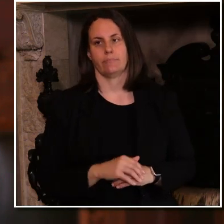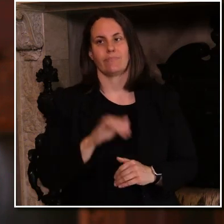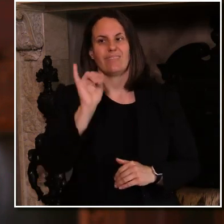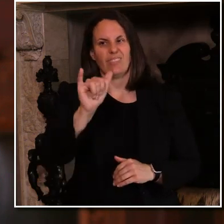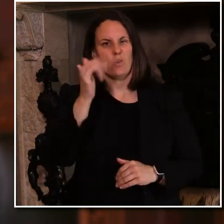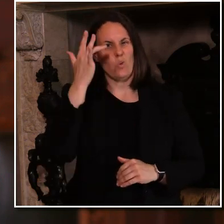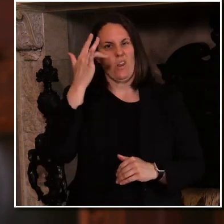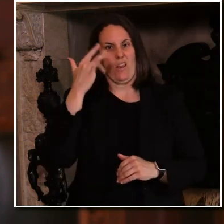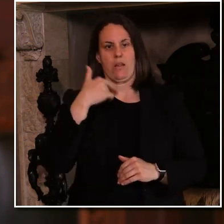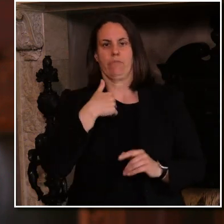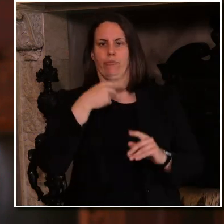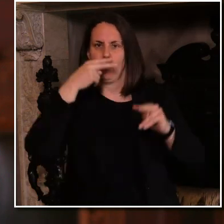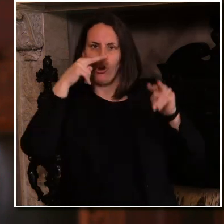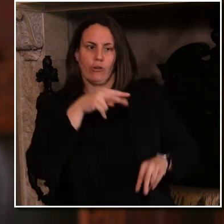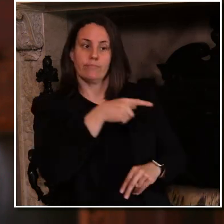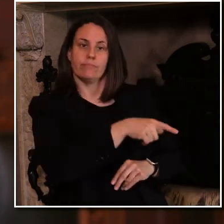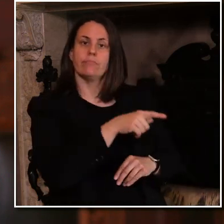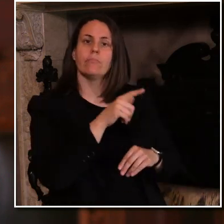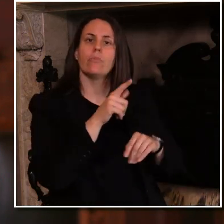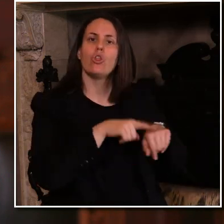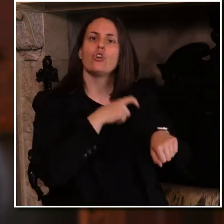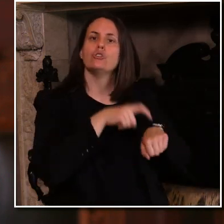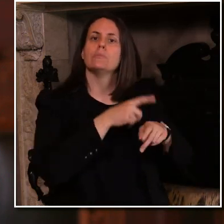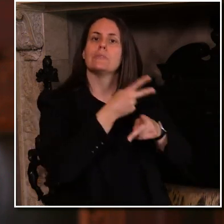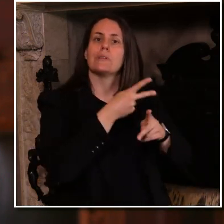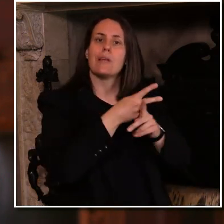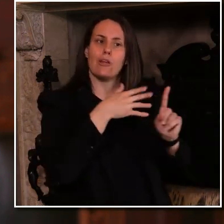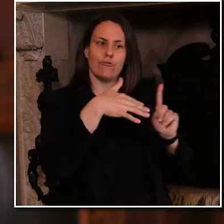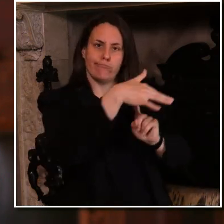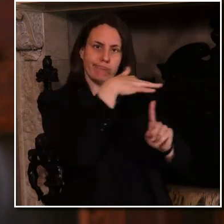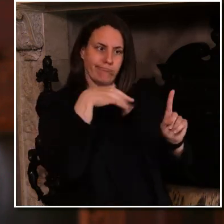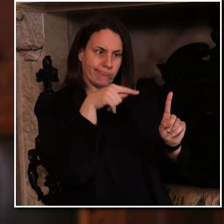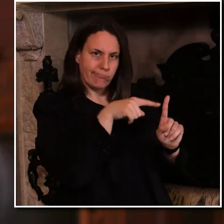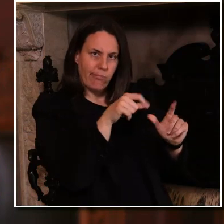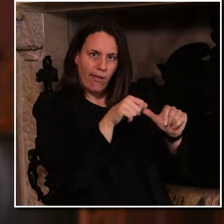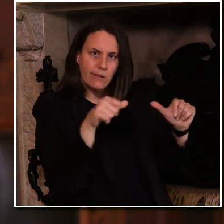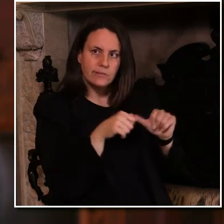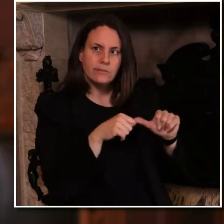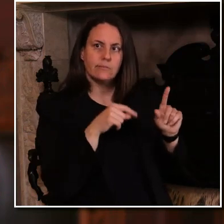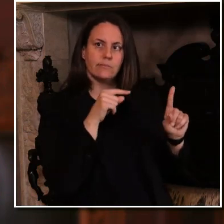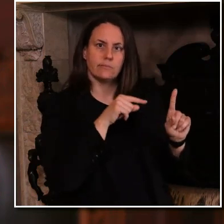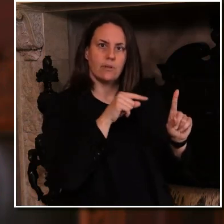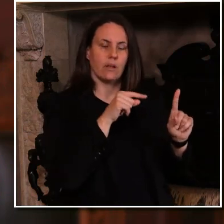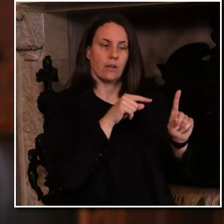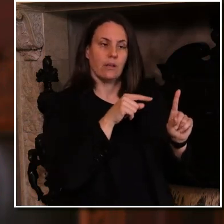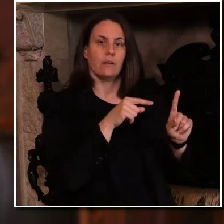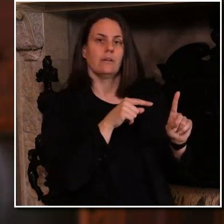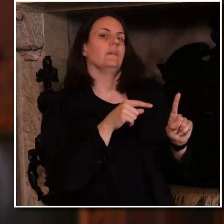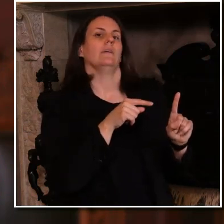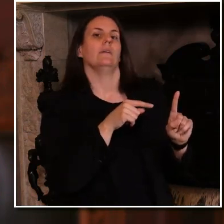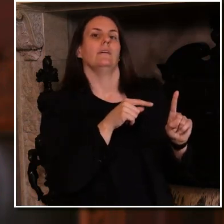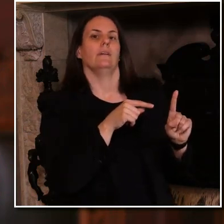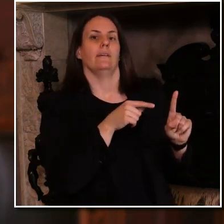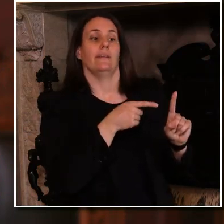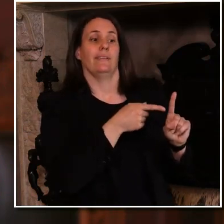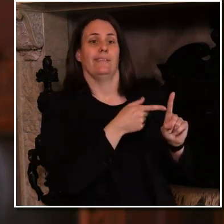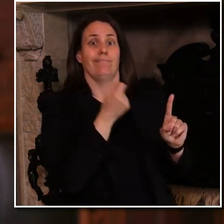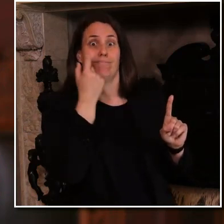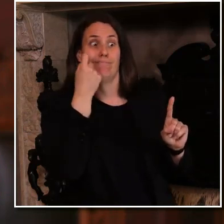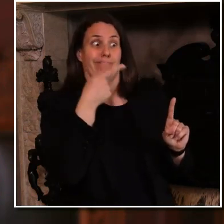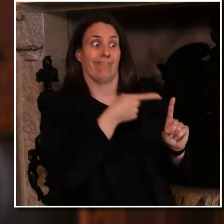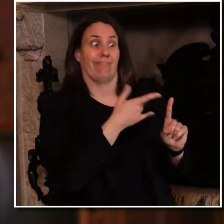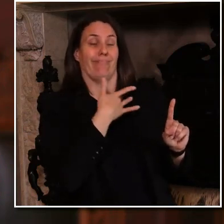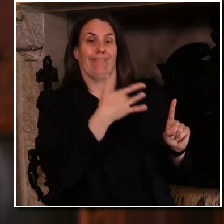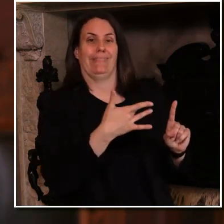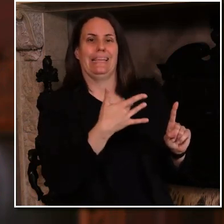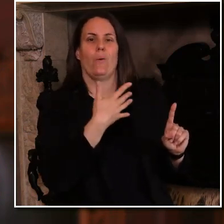care, very particularly because they are a vulnerable population, we have known that from the very beginning of this outbreak, that older